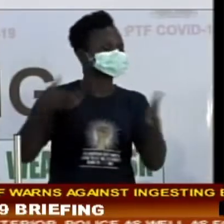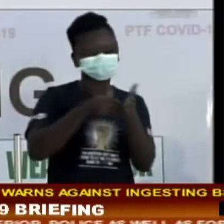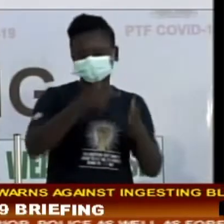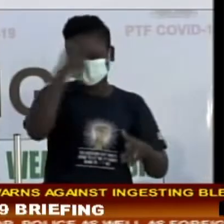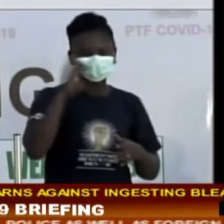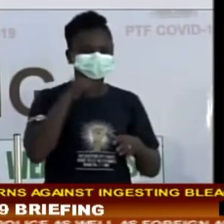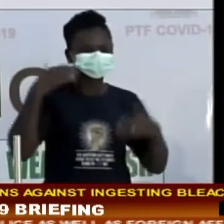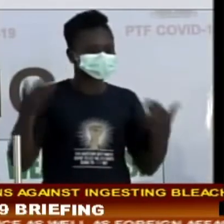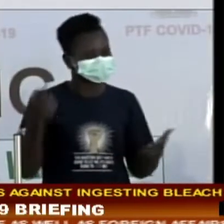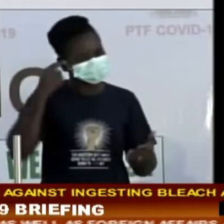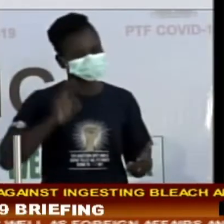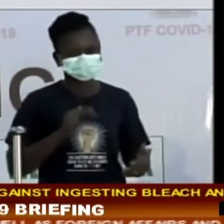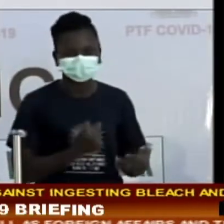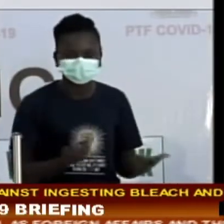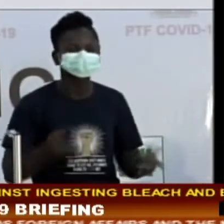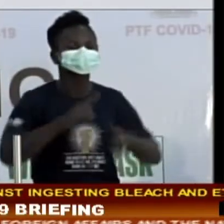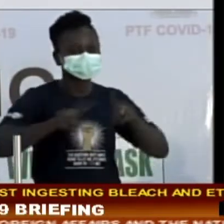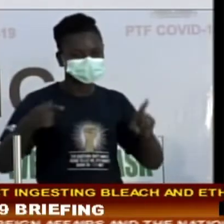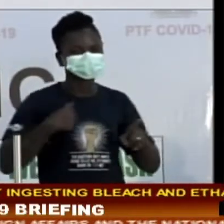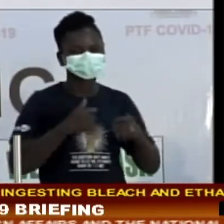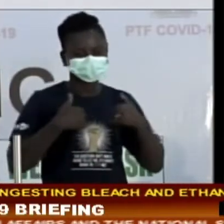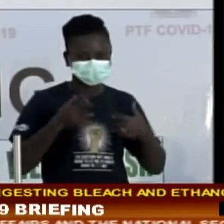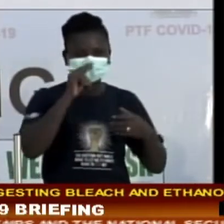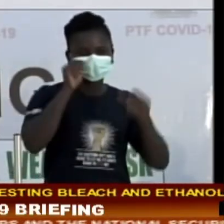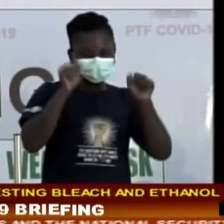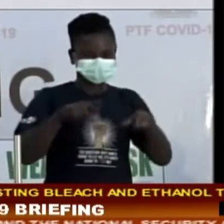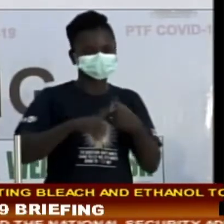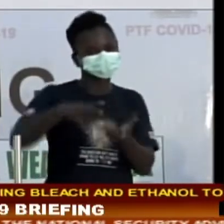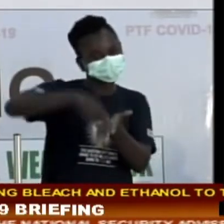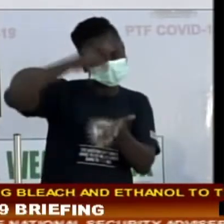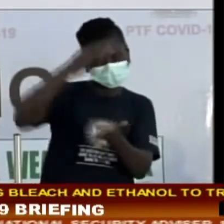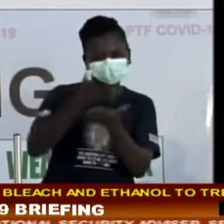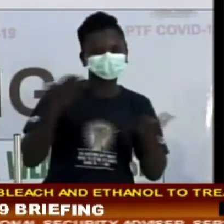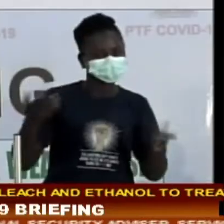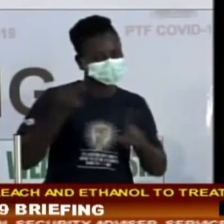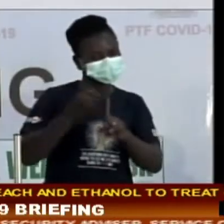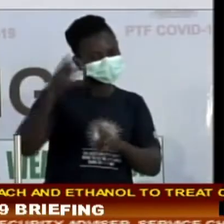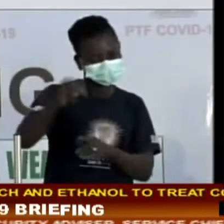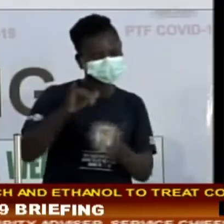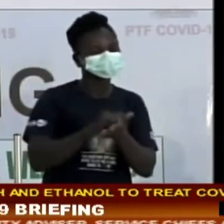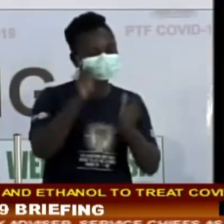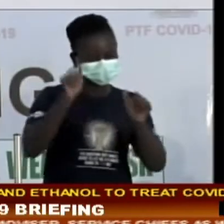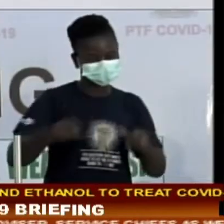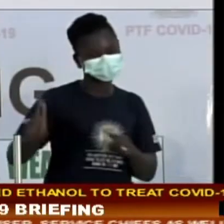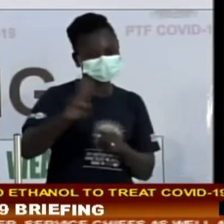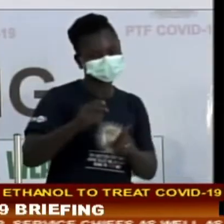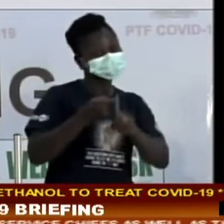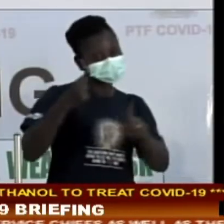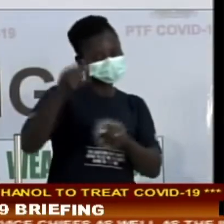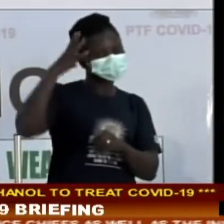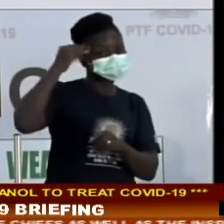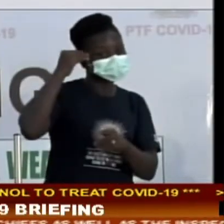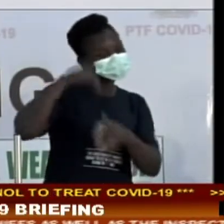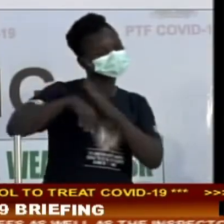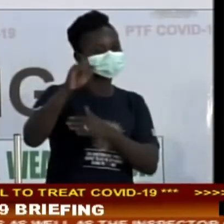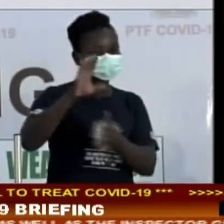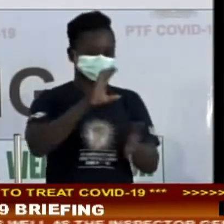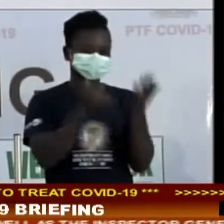in that sense but we have been able to learn some things from them by interacting with them from their experience in their